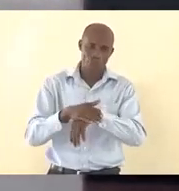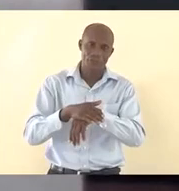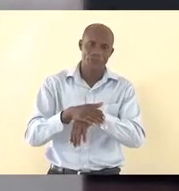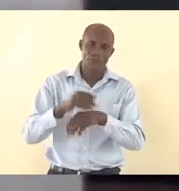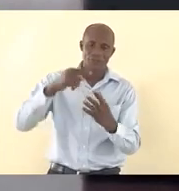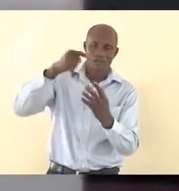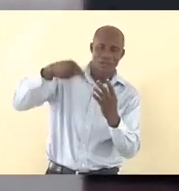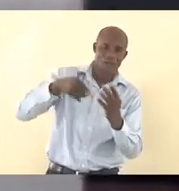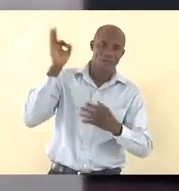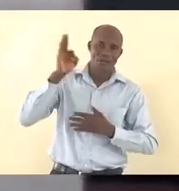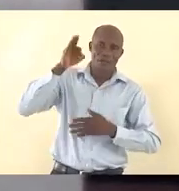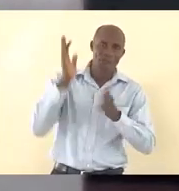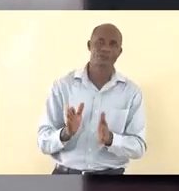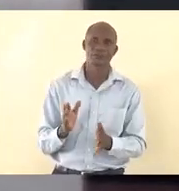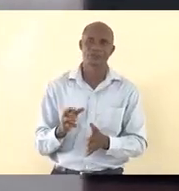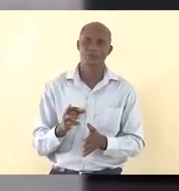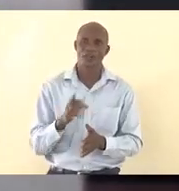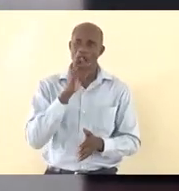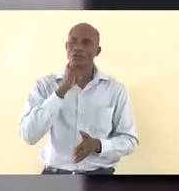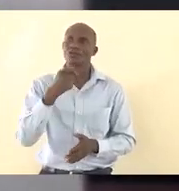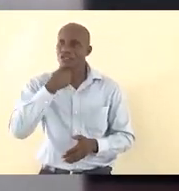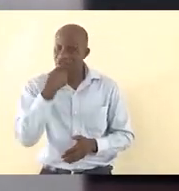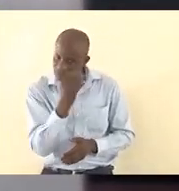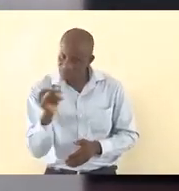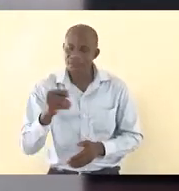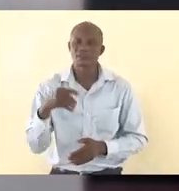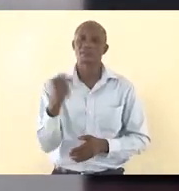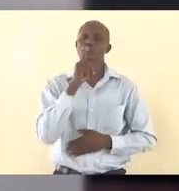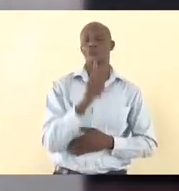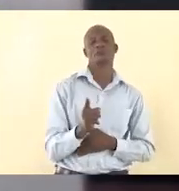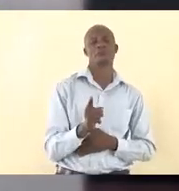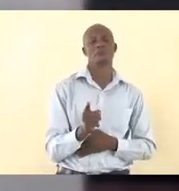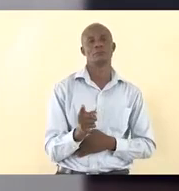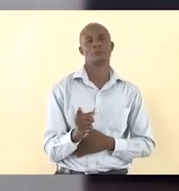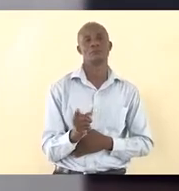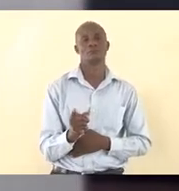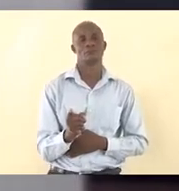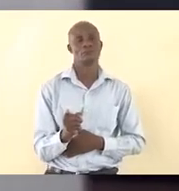many preachers who keep preaching prosperity all the time and not speaking the truth.